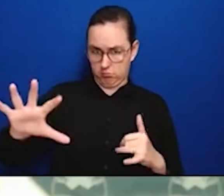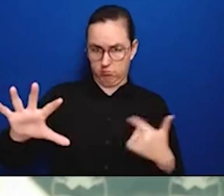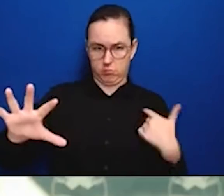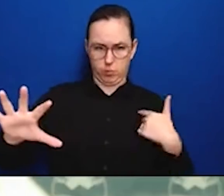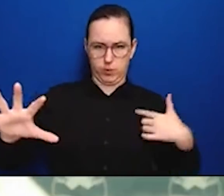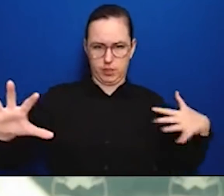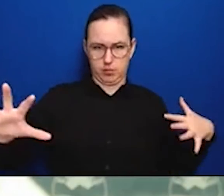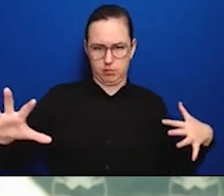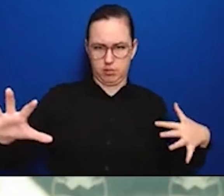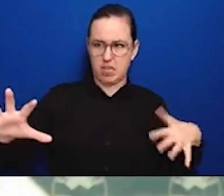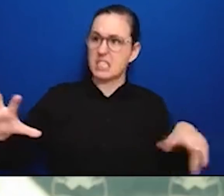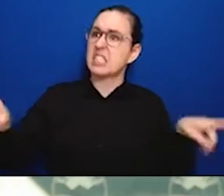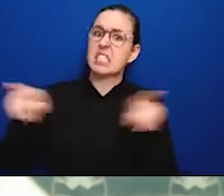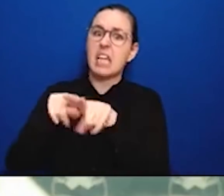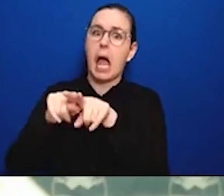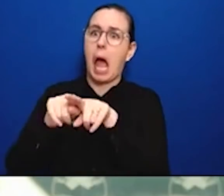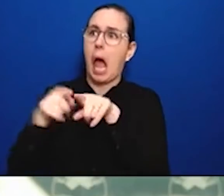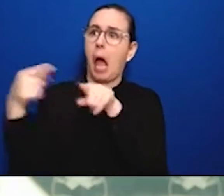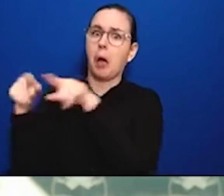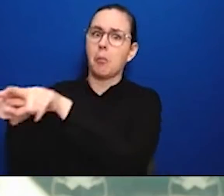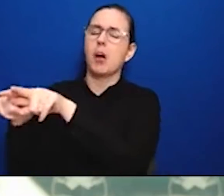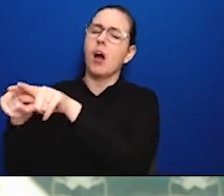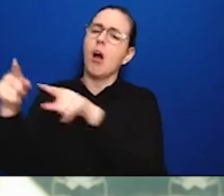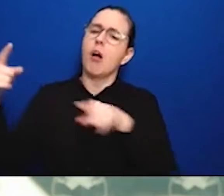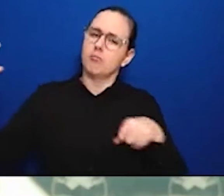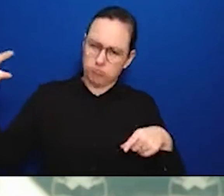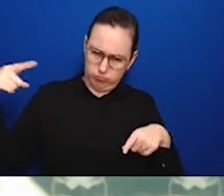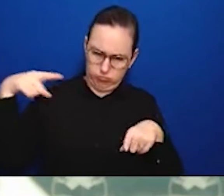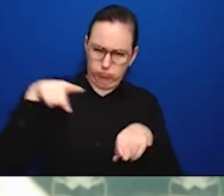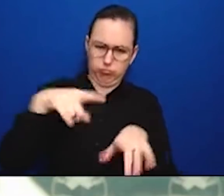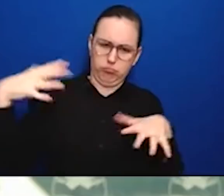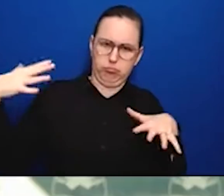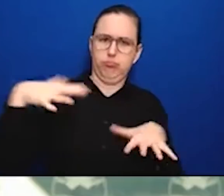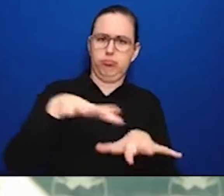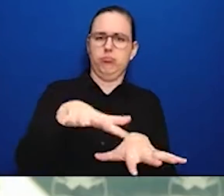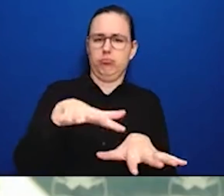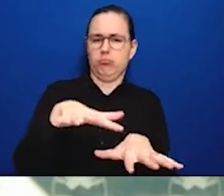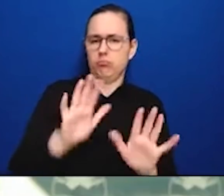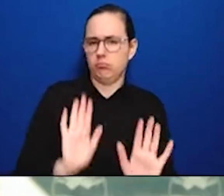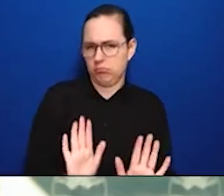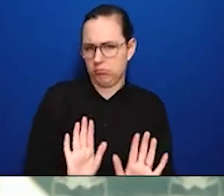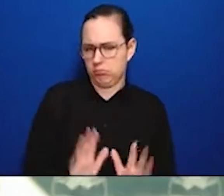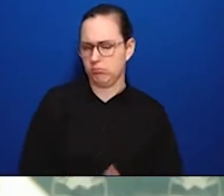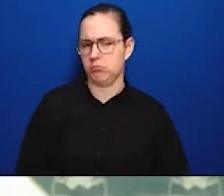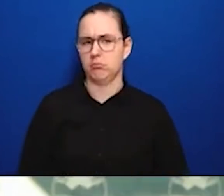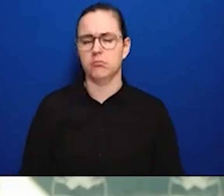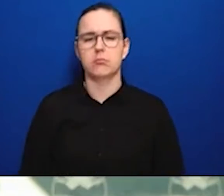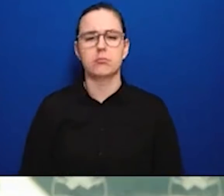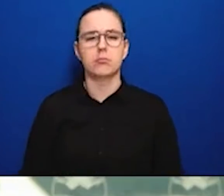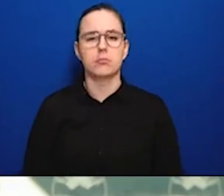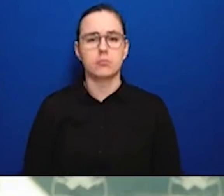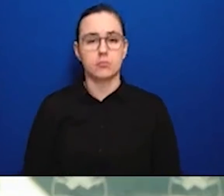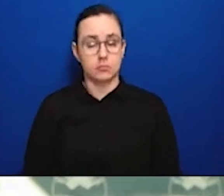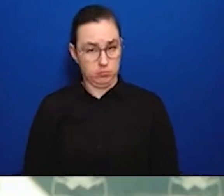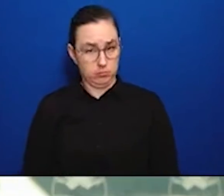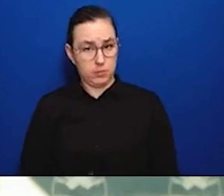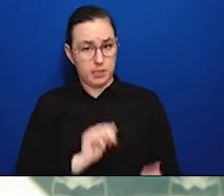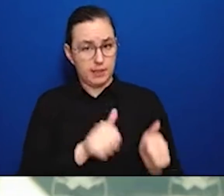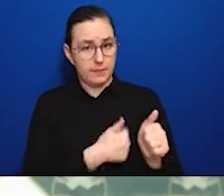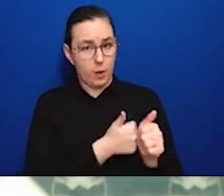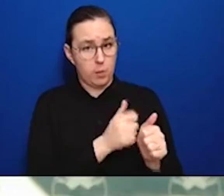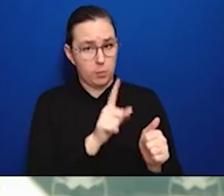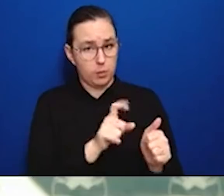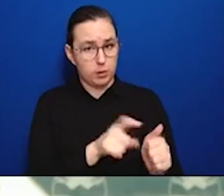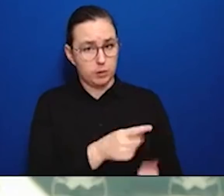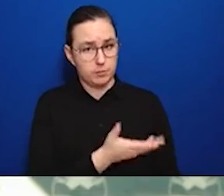supports as we could have. Caden, did you have a follow-up? I do, yeah, thank you. I just want to go back to